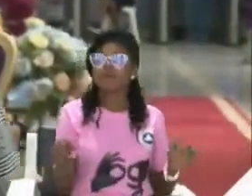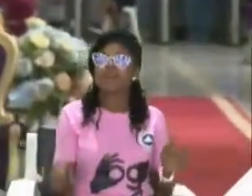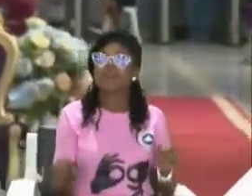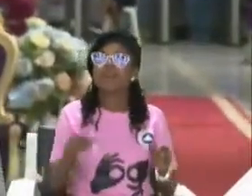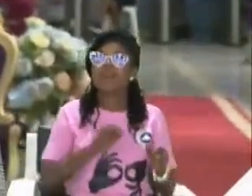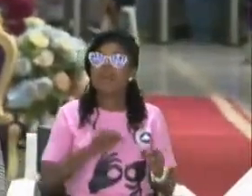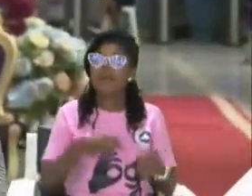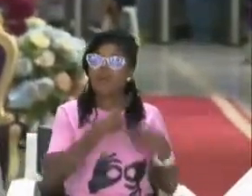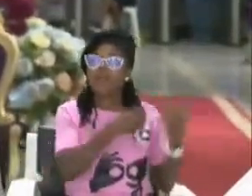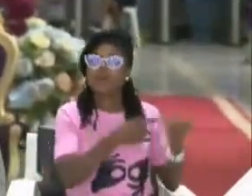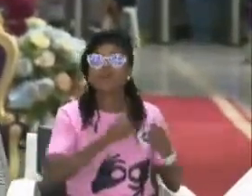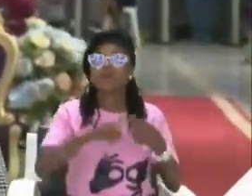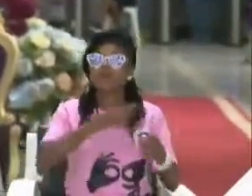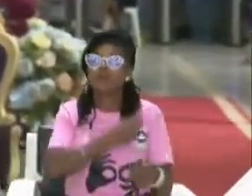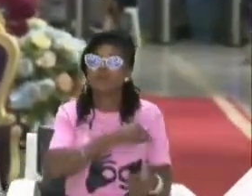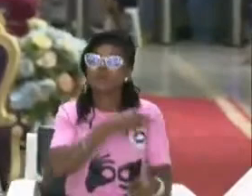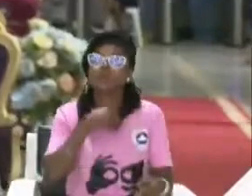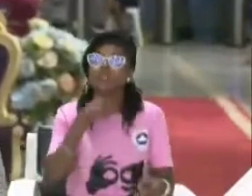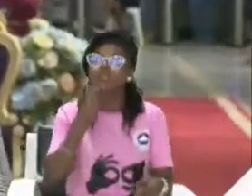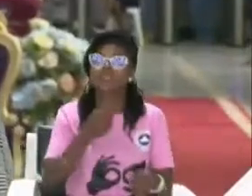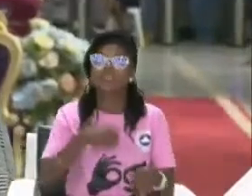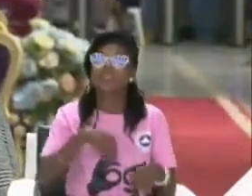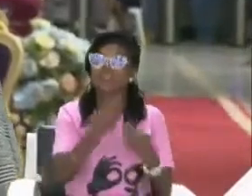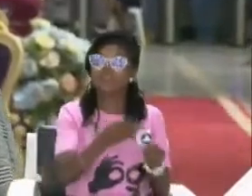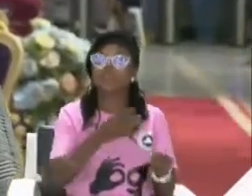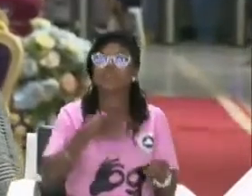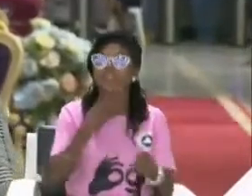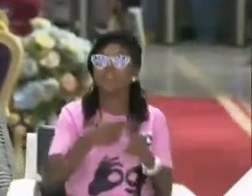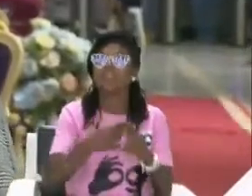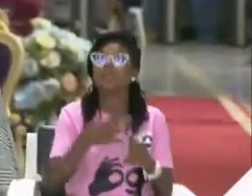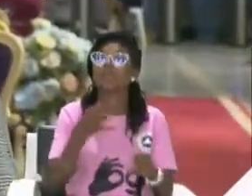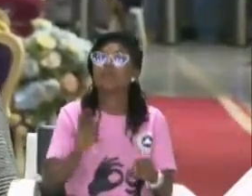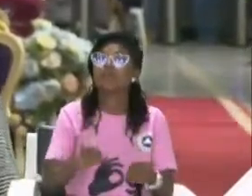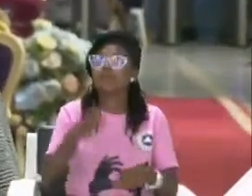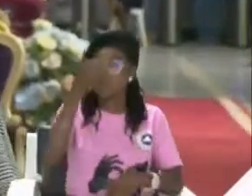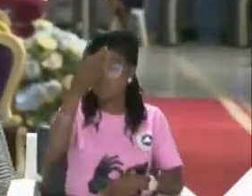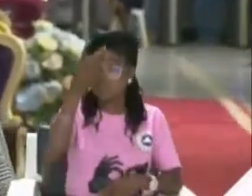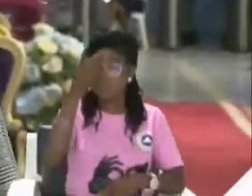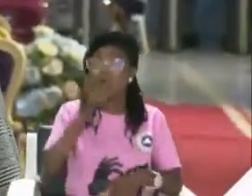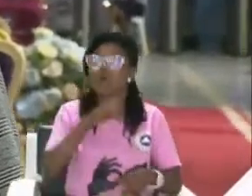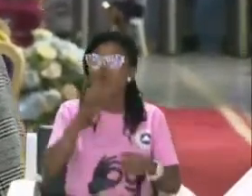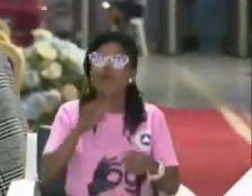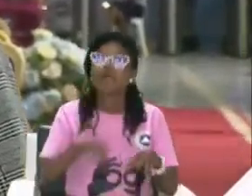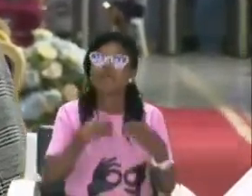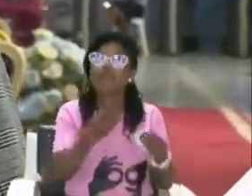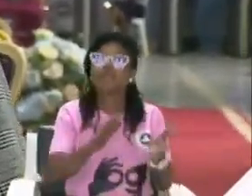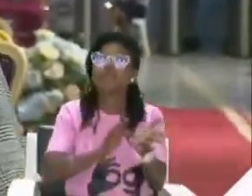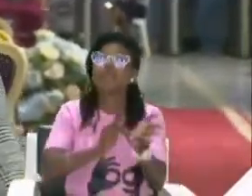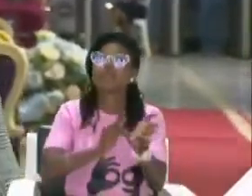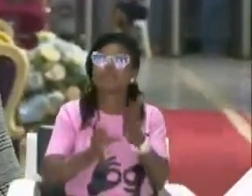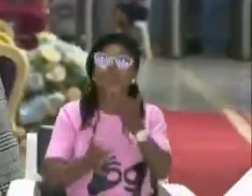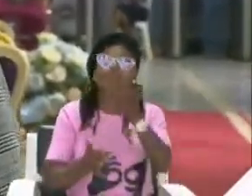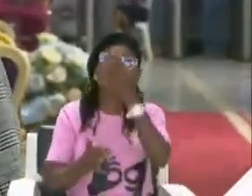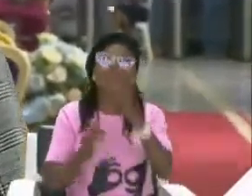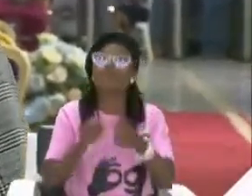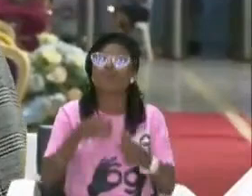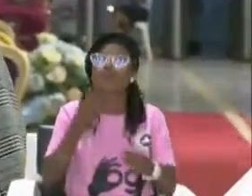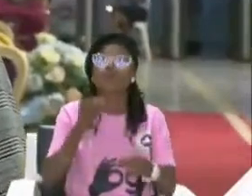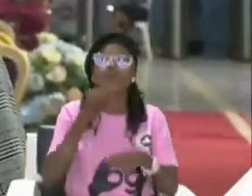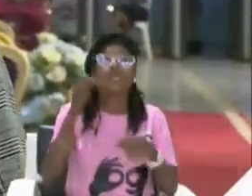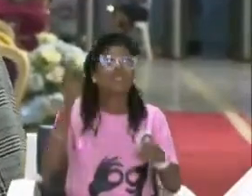arthritis. So I started using the medication they gave to me. When the medication could not work, I went for herbal